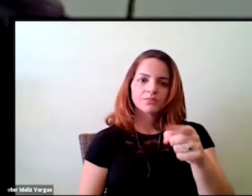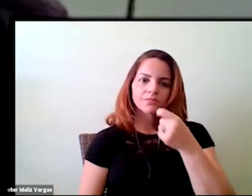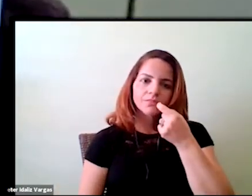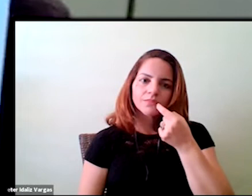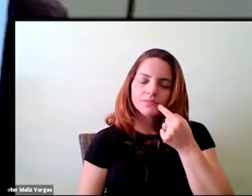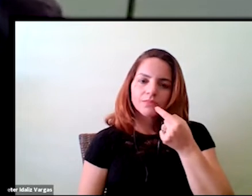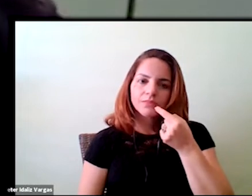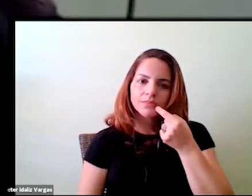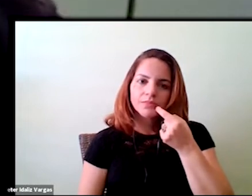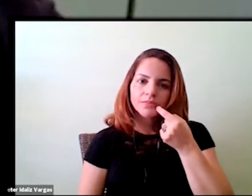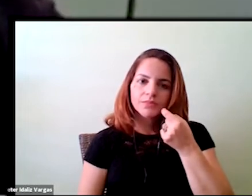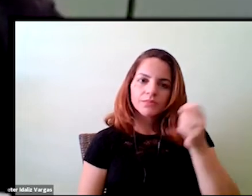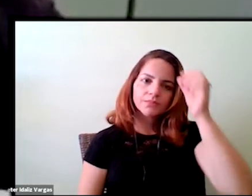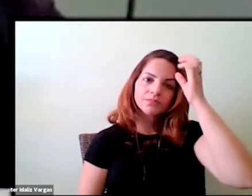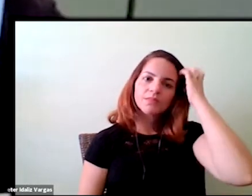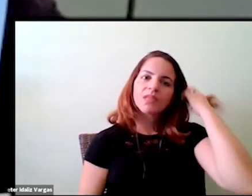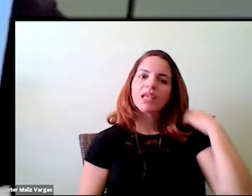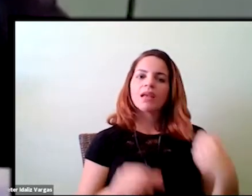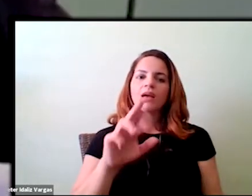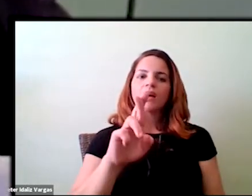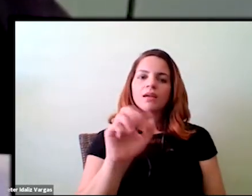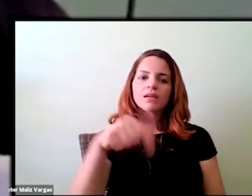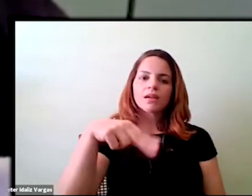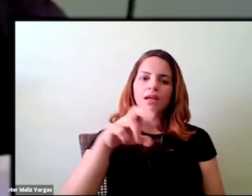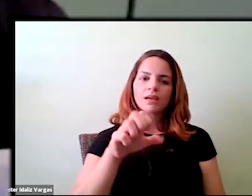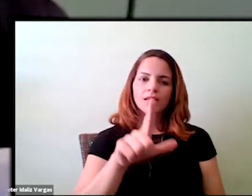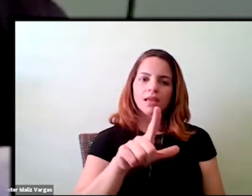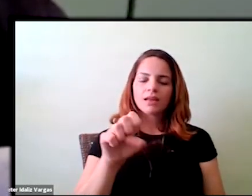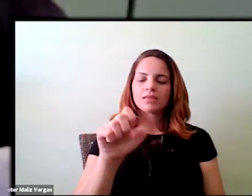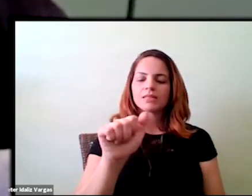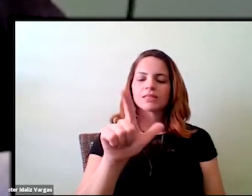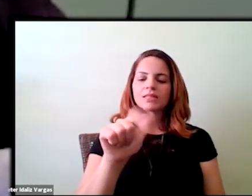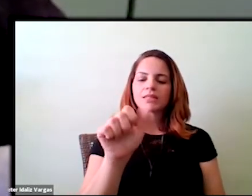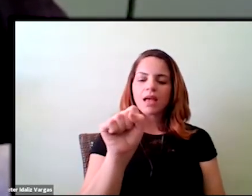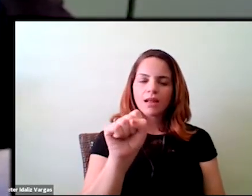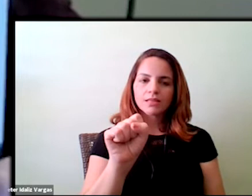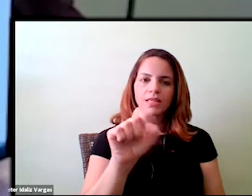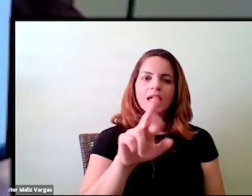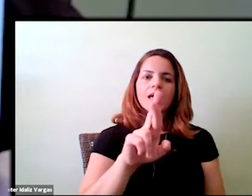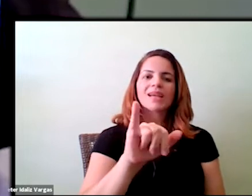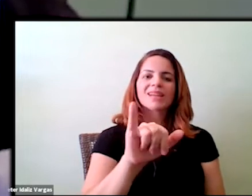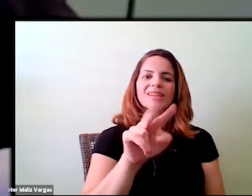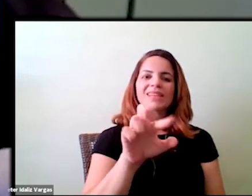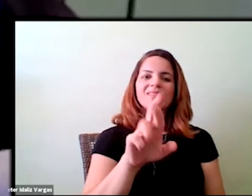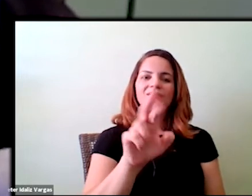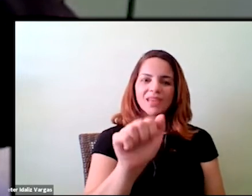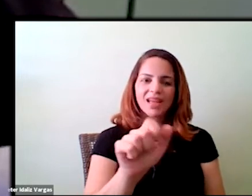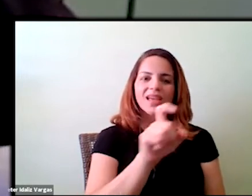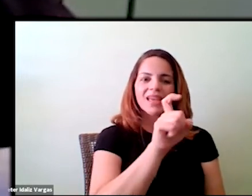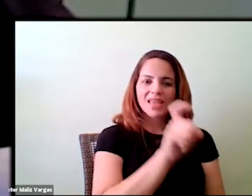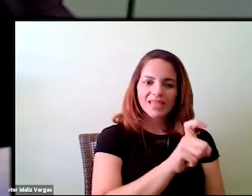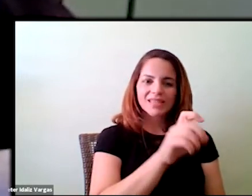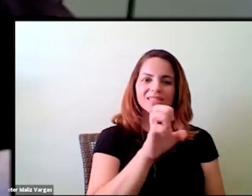And it is by Raquel Salas Rivera, Ex Exis, Poemas para